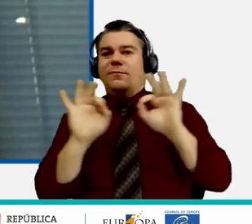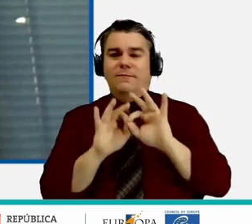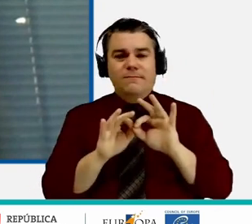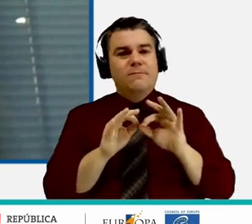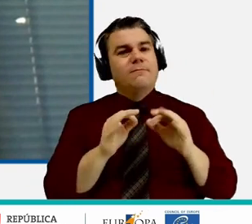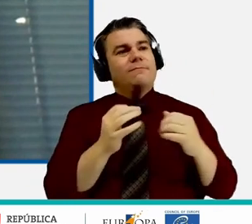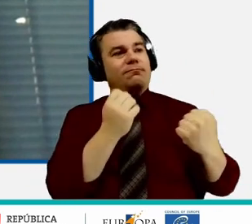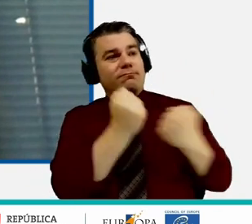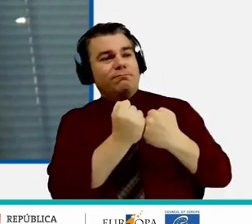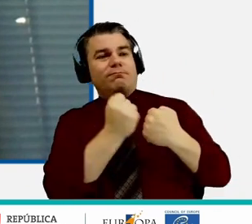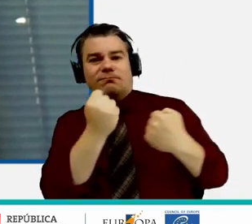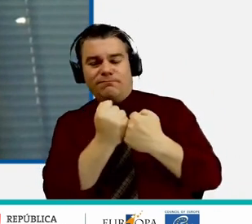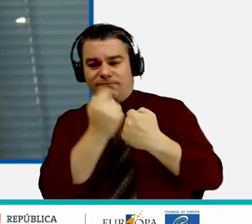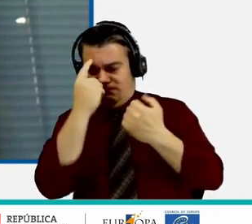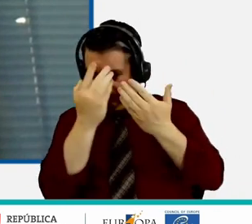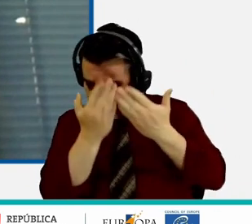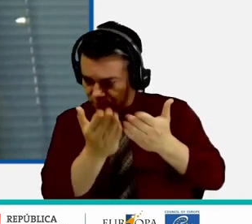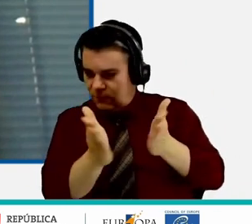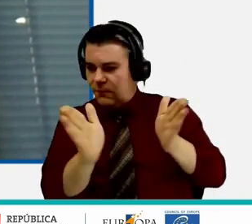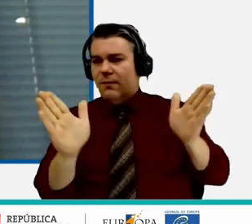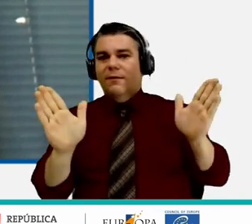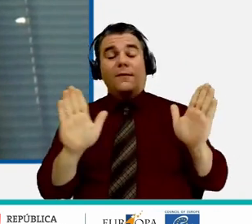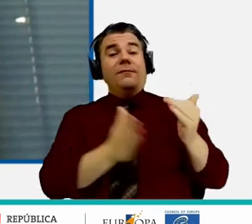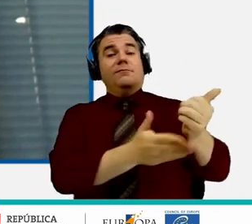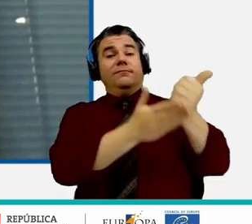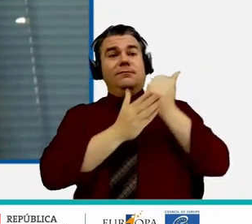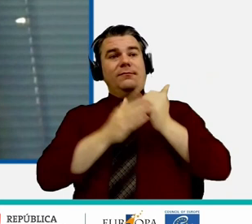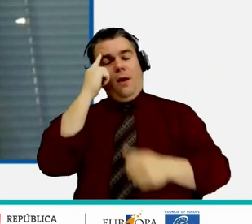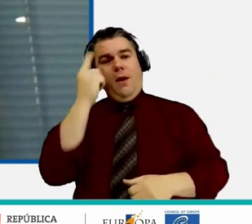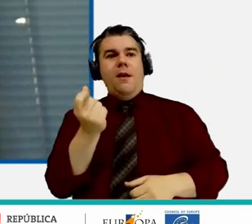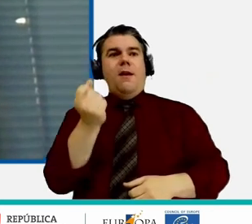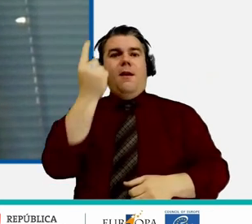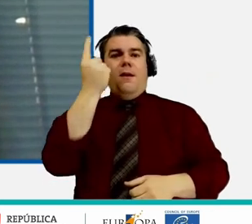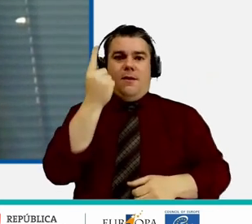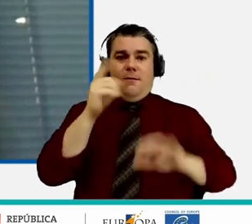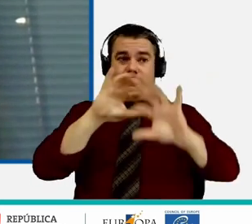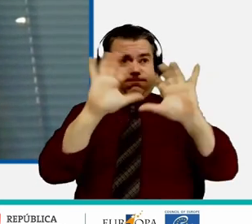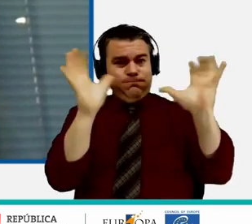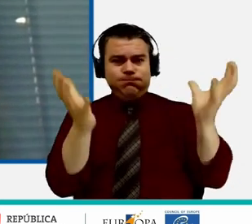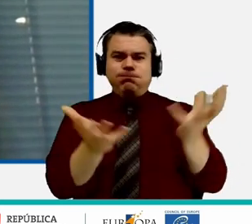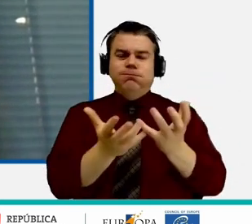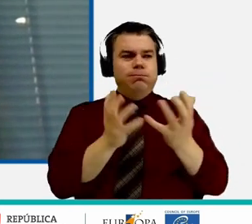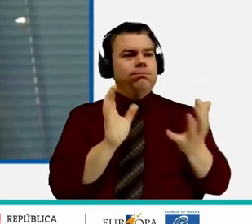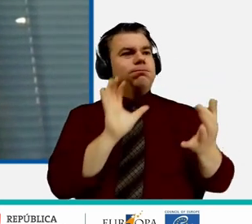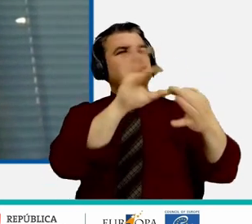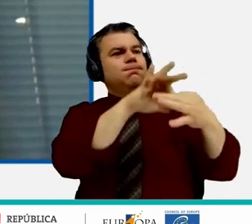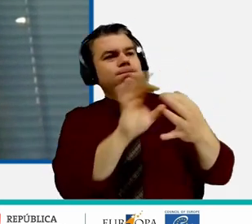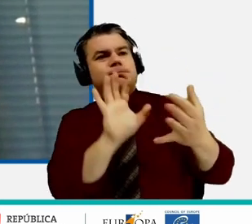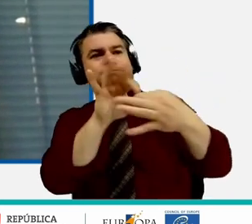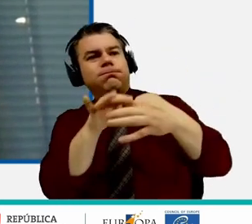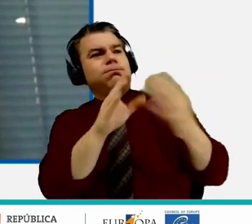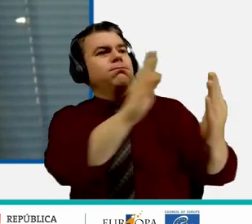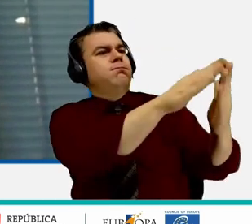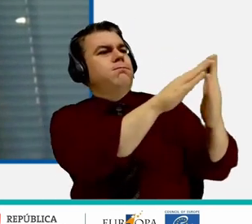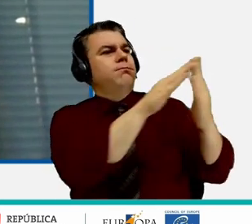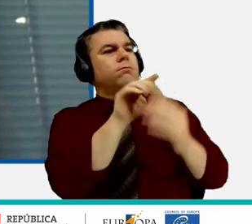our perspective, and they also open a window on the wall for us to connect with other cities and to be able